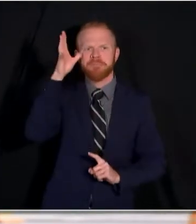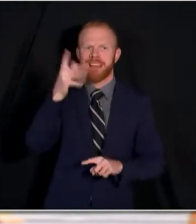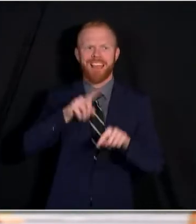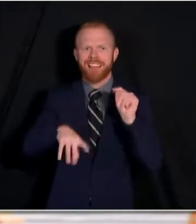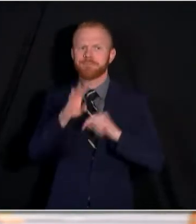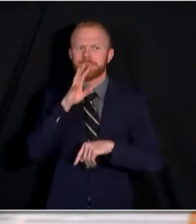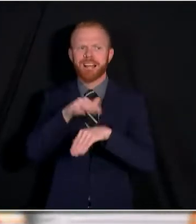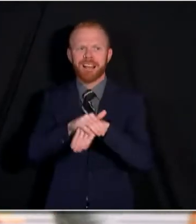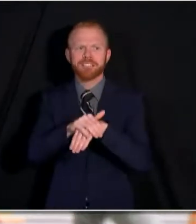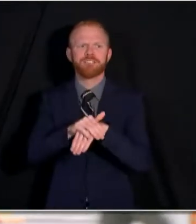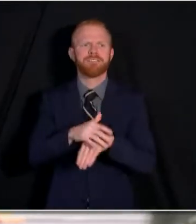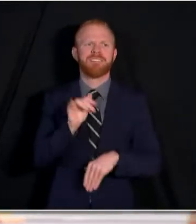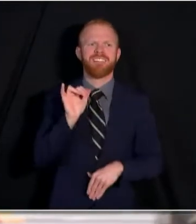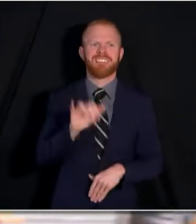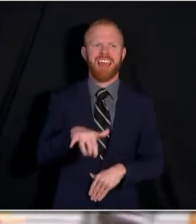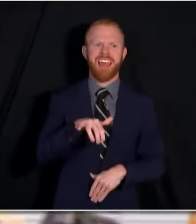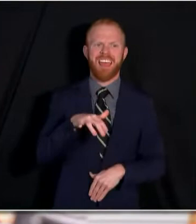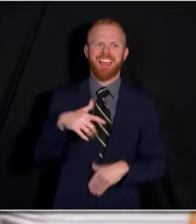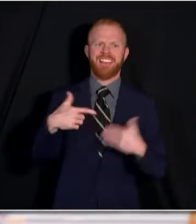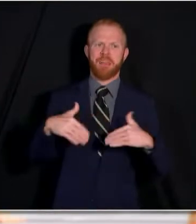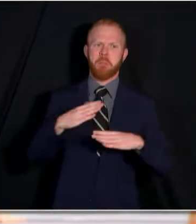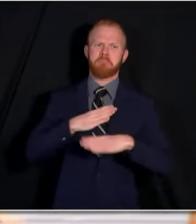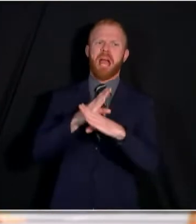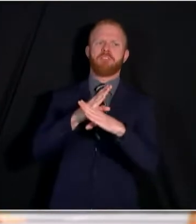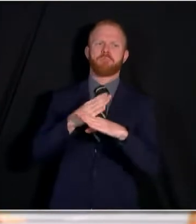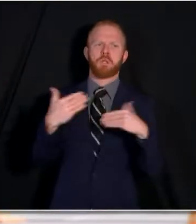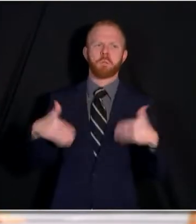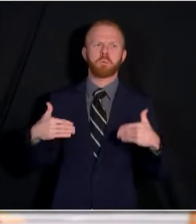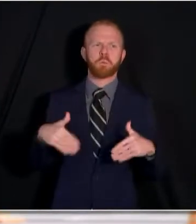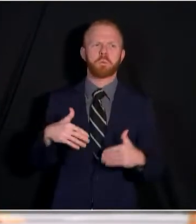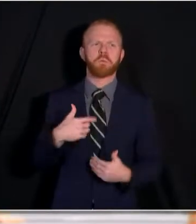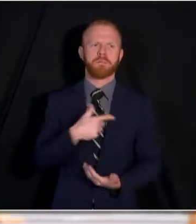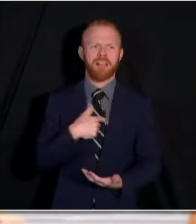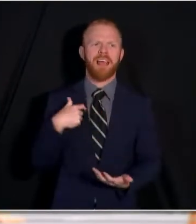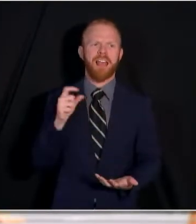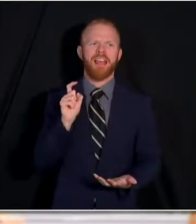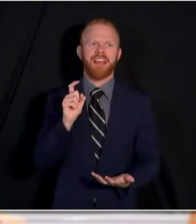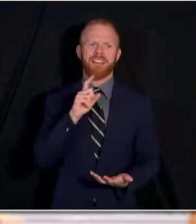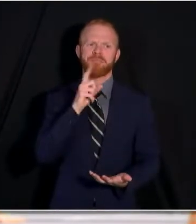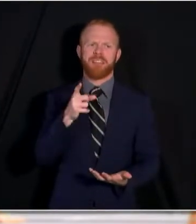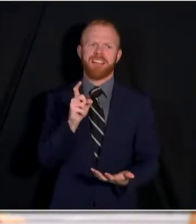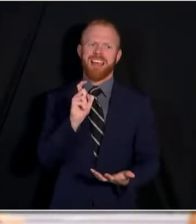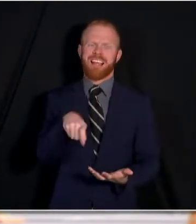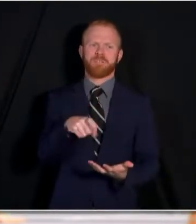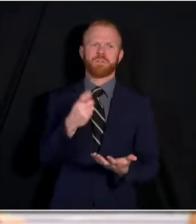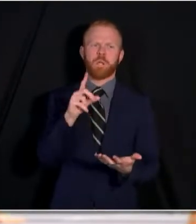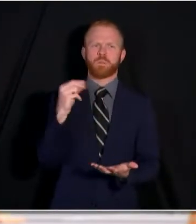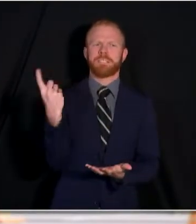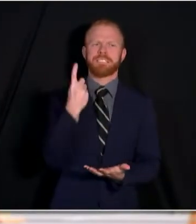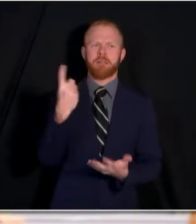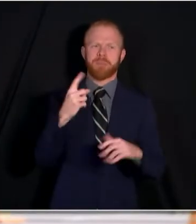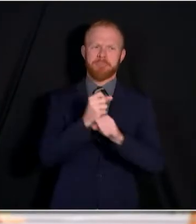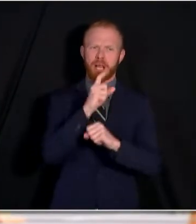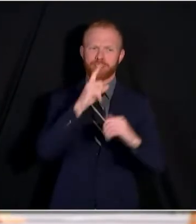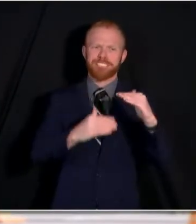kind of barriers we have to a true equitable healthcare system, right?